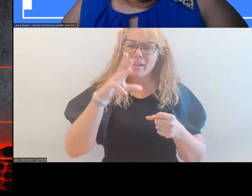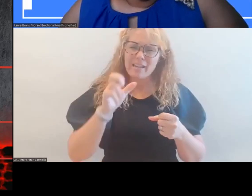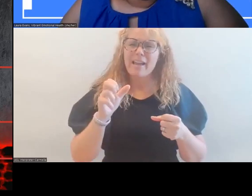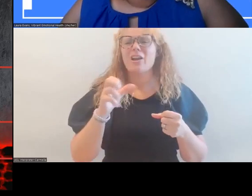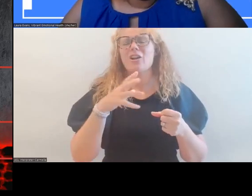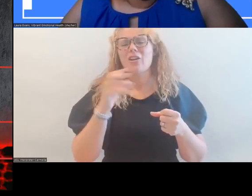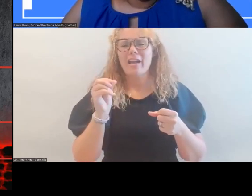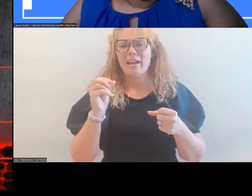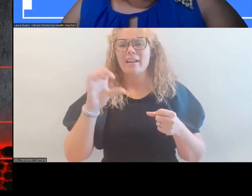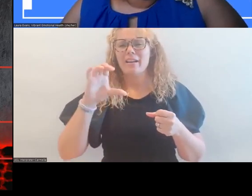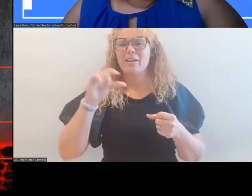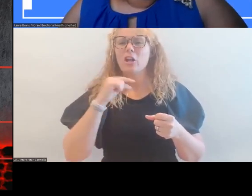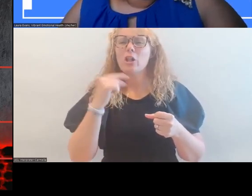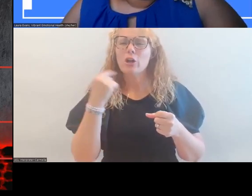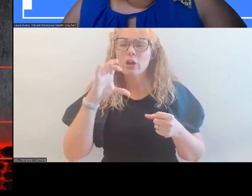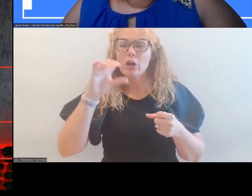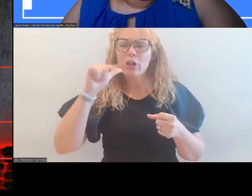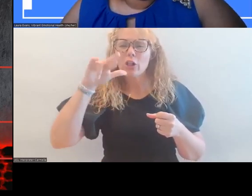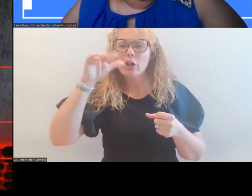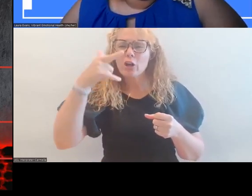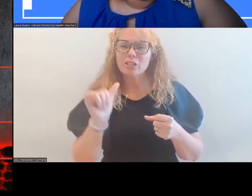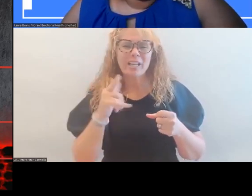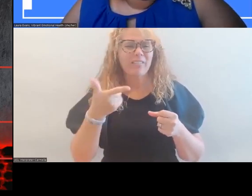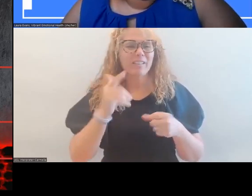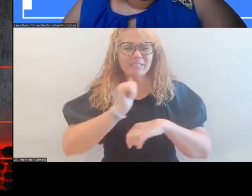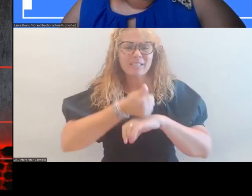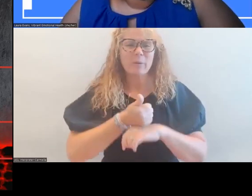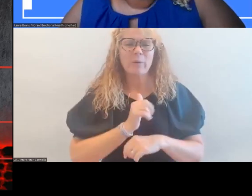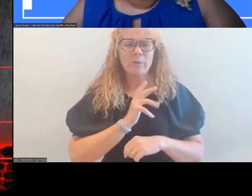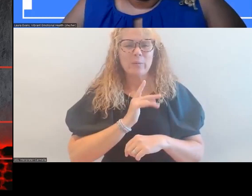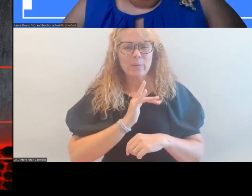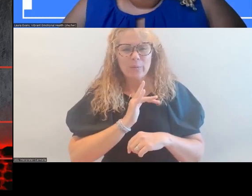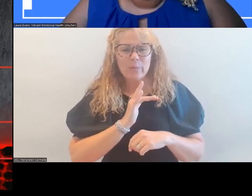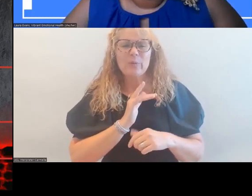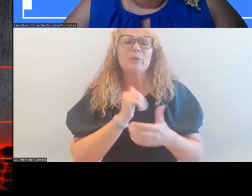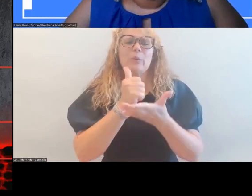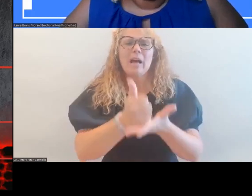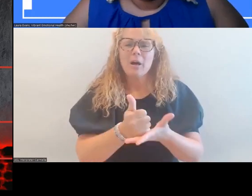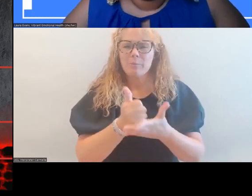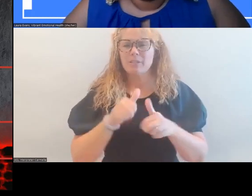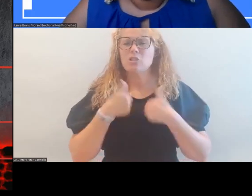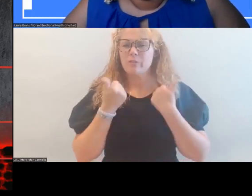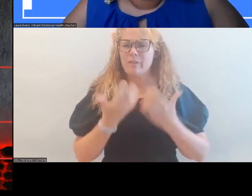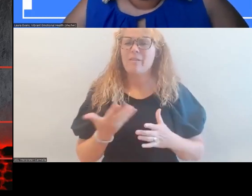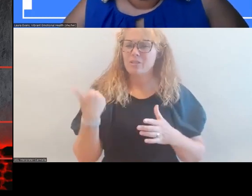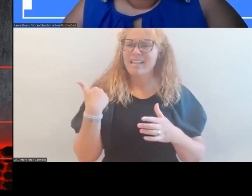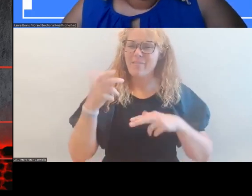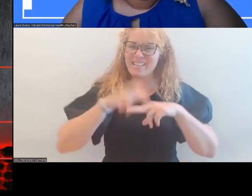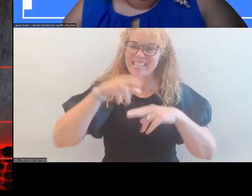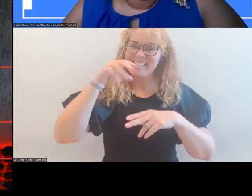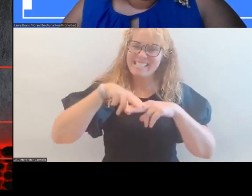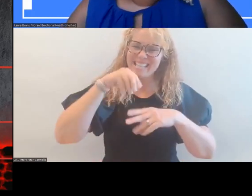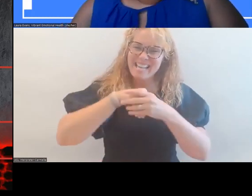Laity. This pivotal event marked a significant milestone by embracing attempt survivors with a seat at the table. Again, lived